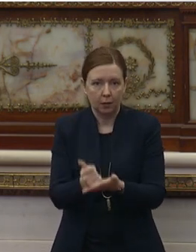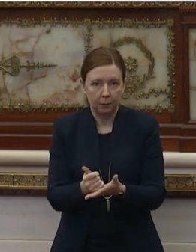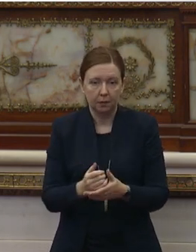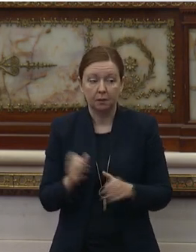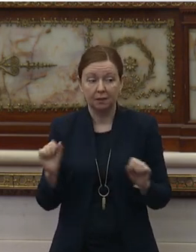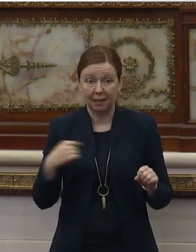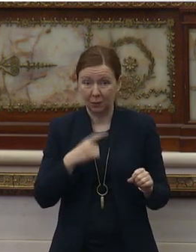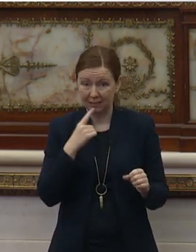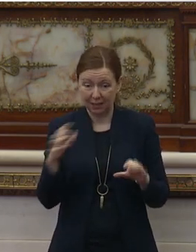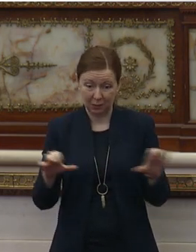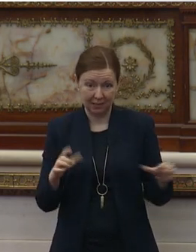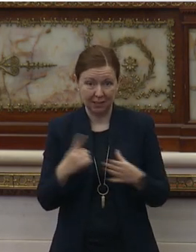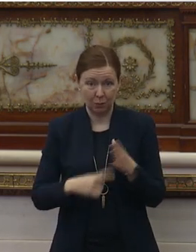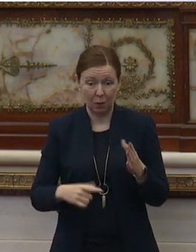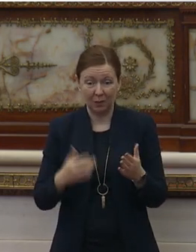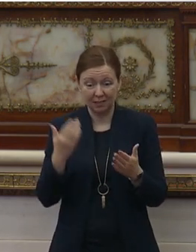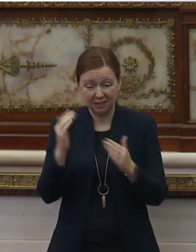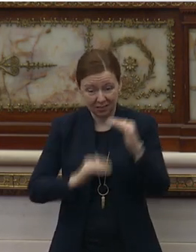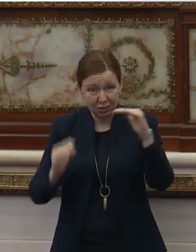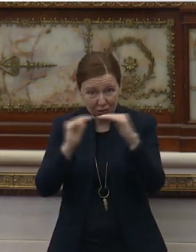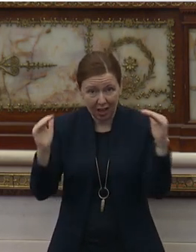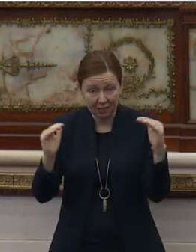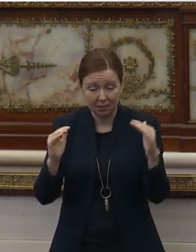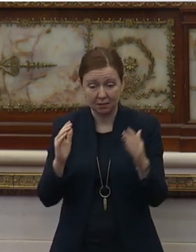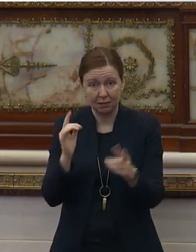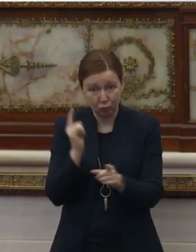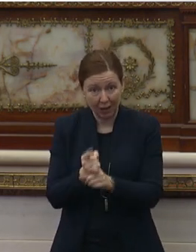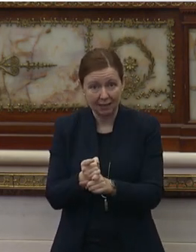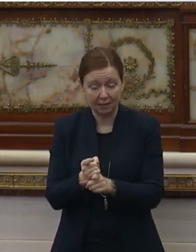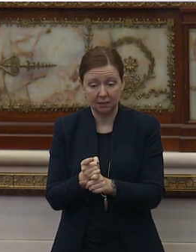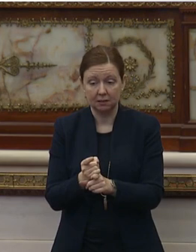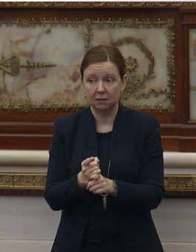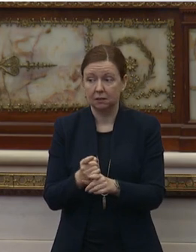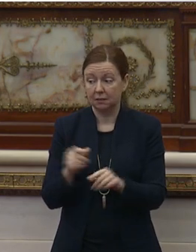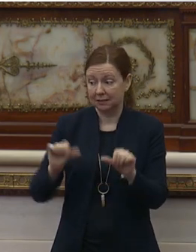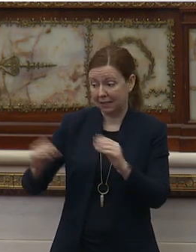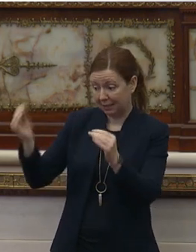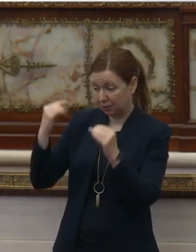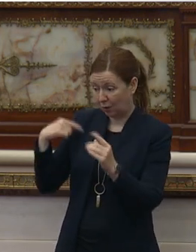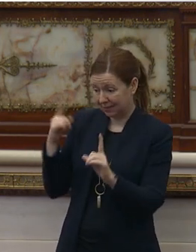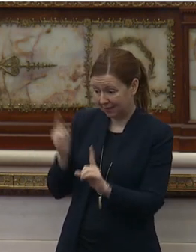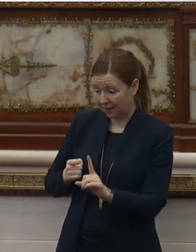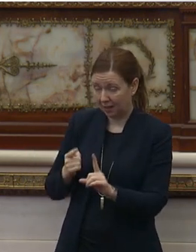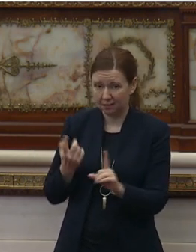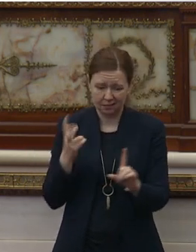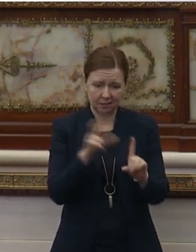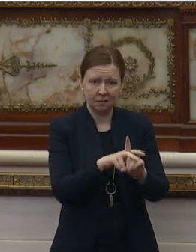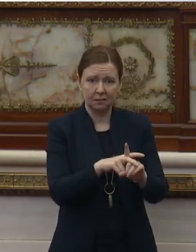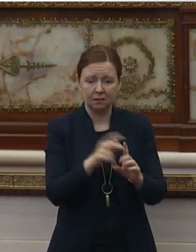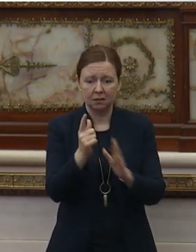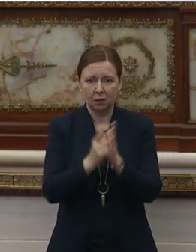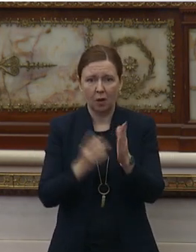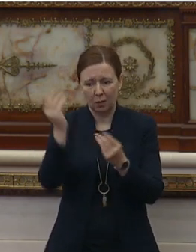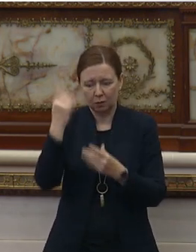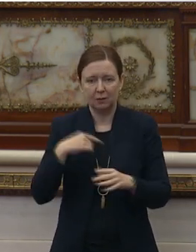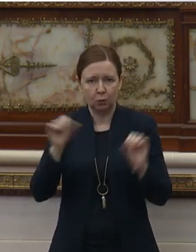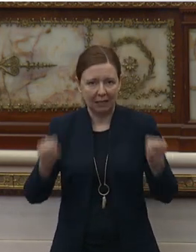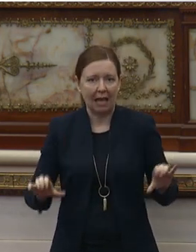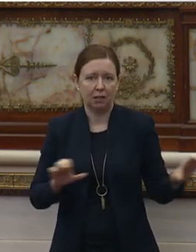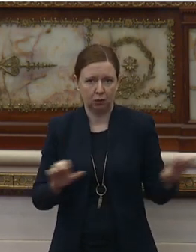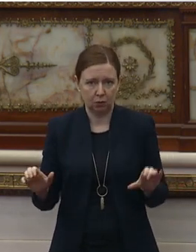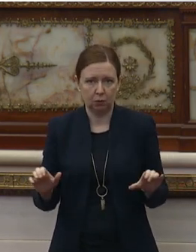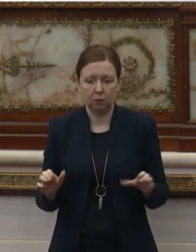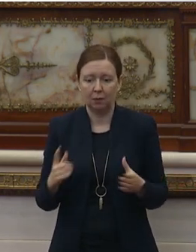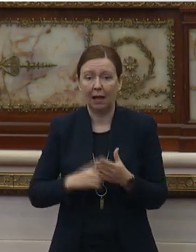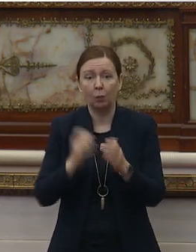Can we say we did what was just, what was right, what science taught us, what the law told us was in our power, and what